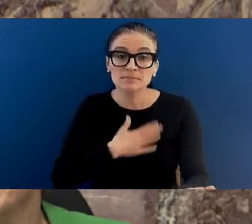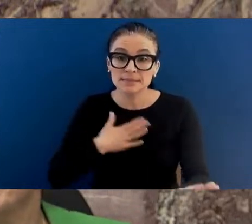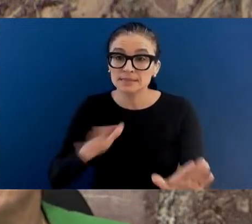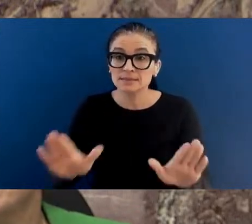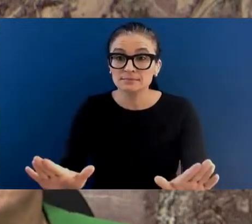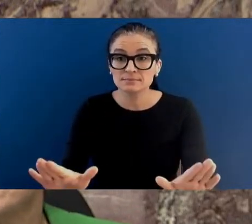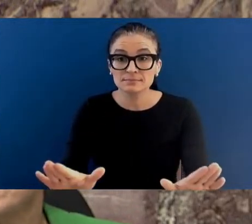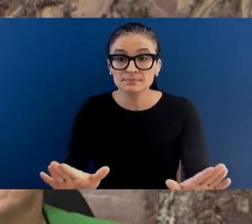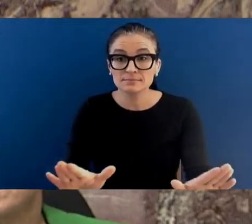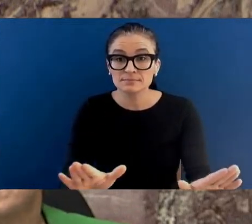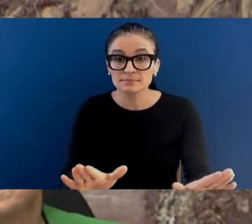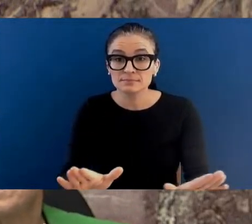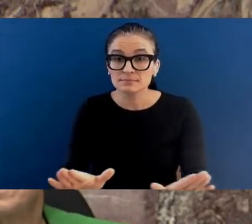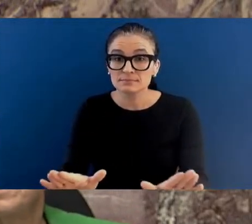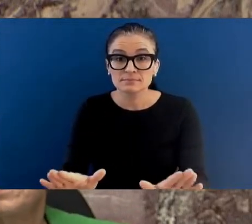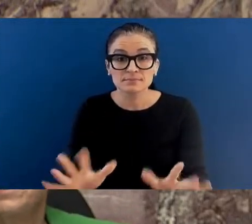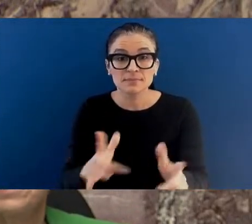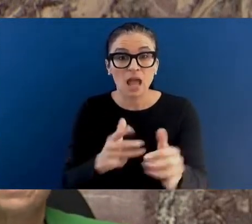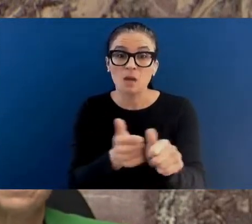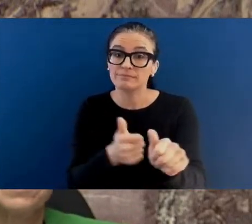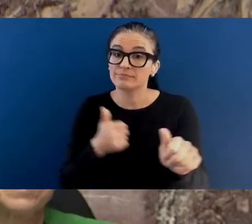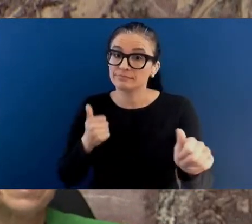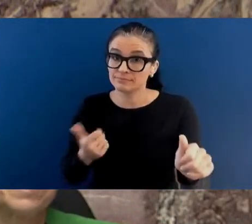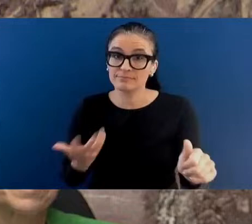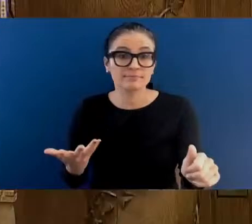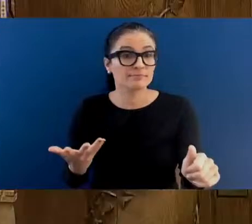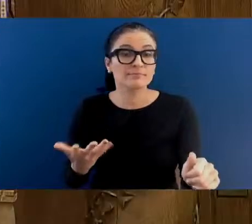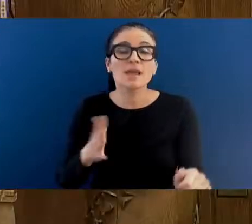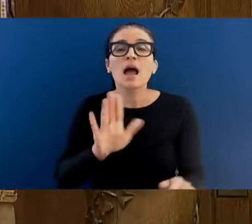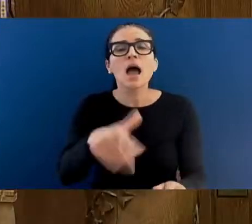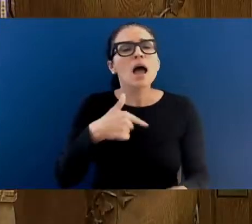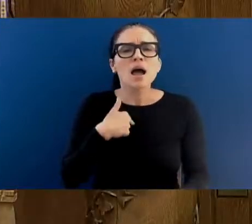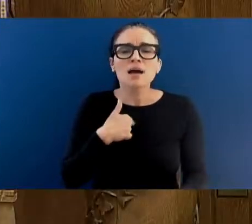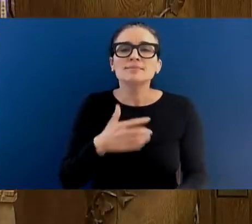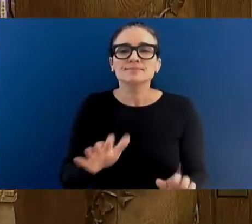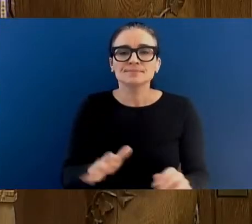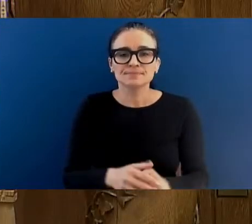to be a part of government that is taking Please action turn her for people, phone off. ensuring a...